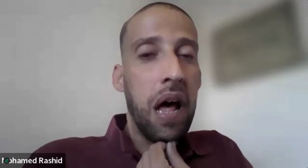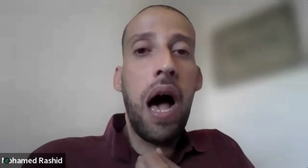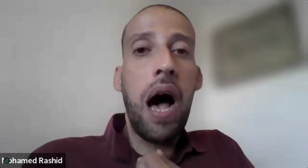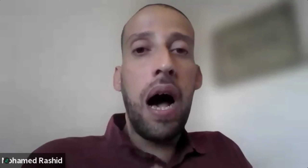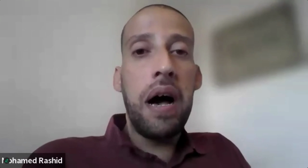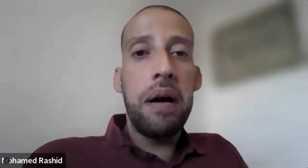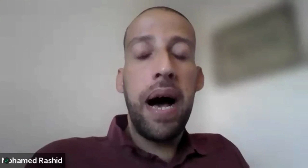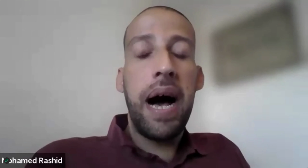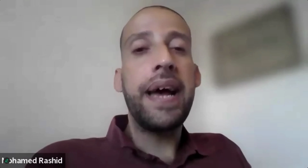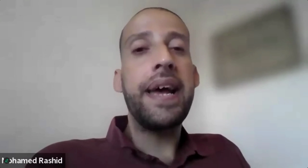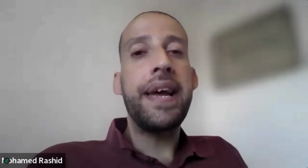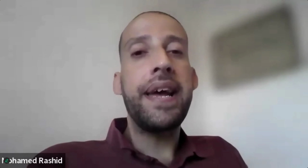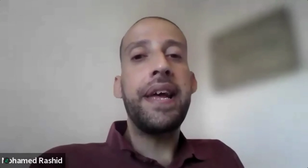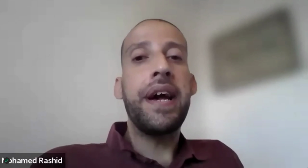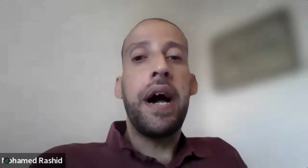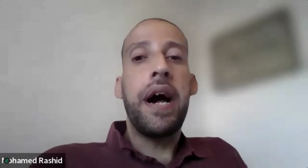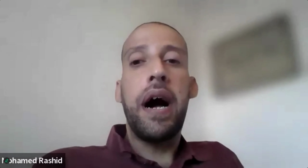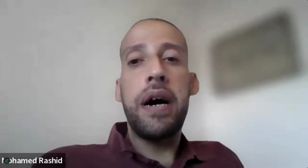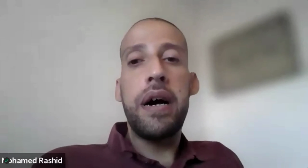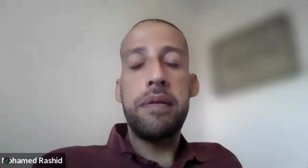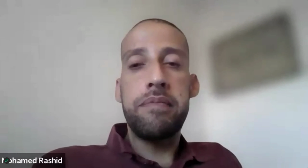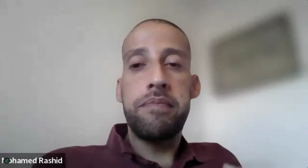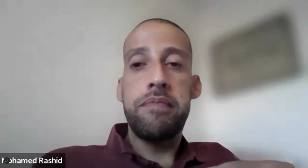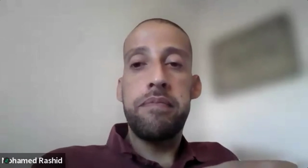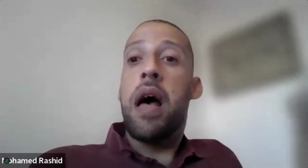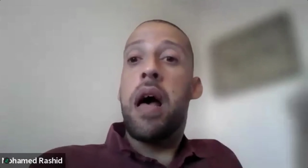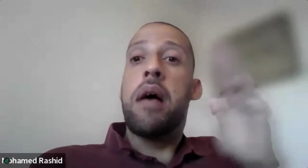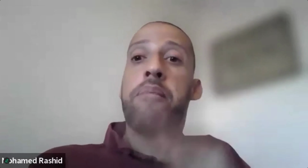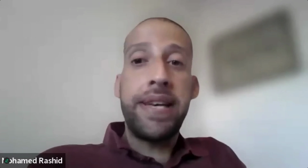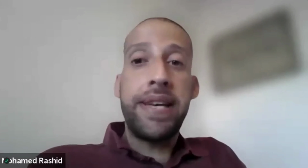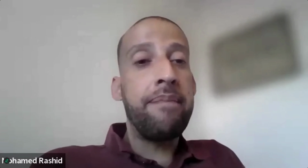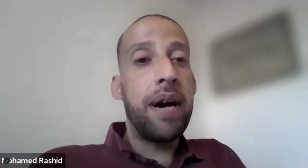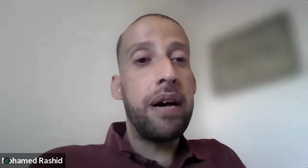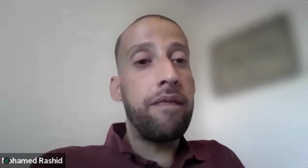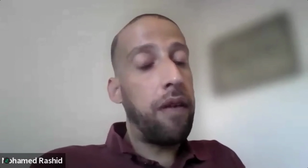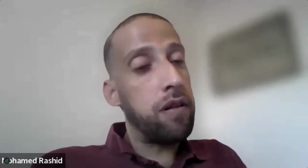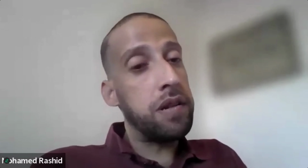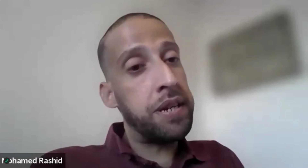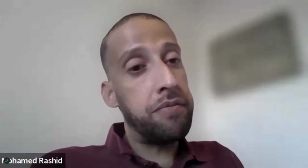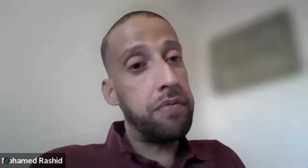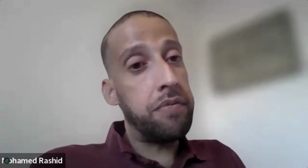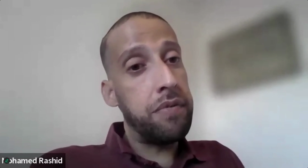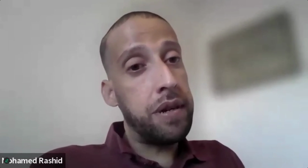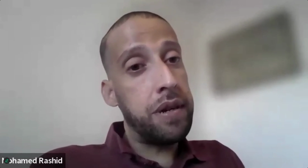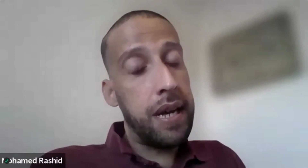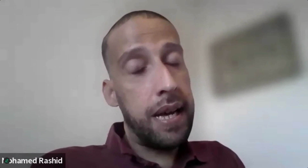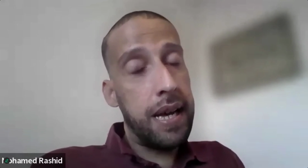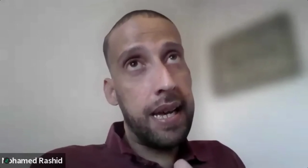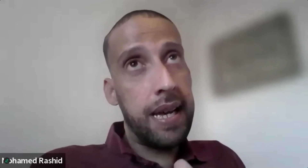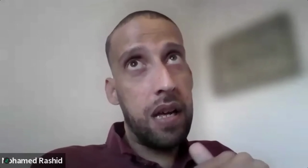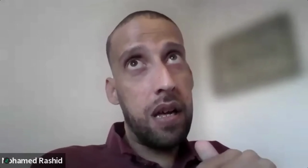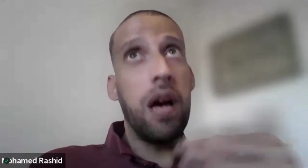2011, I um, became a volunteer,